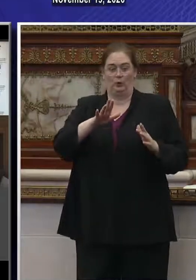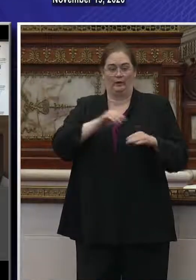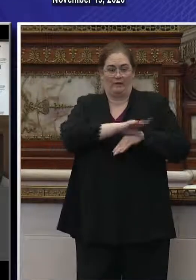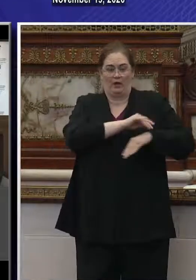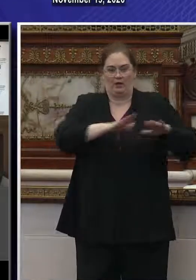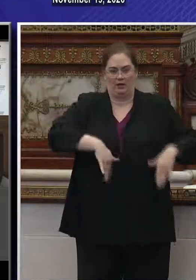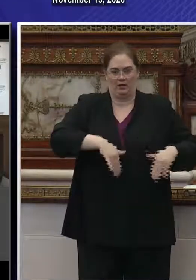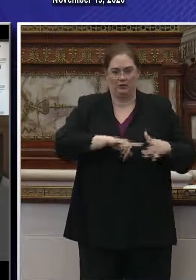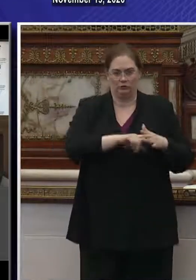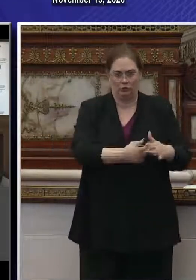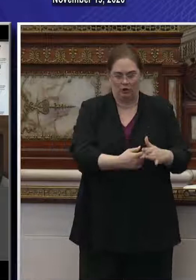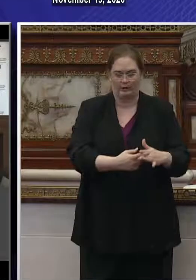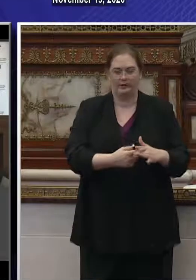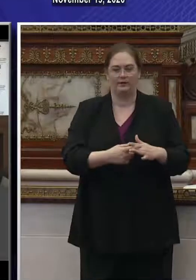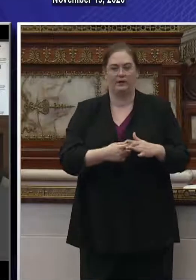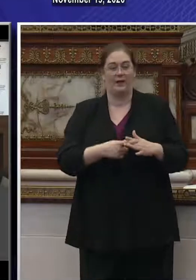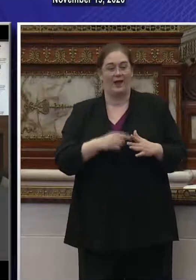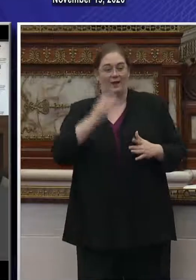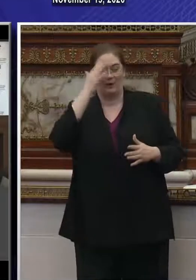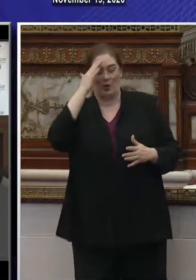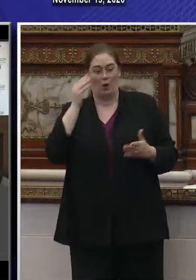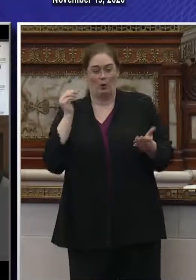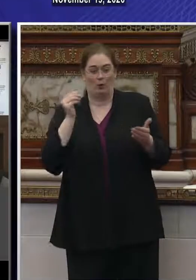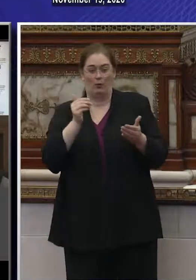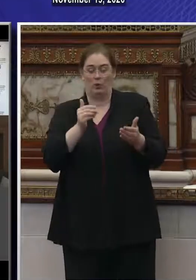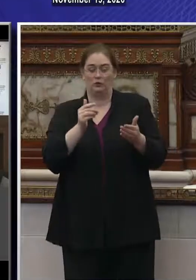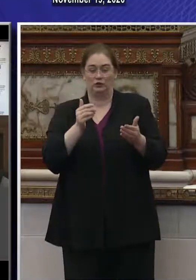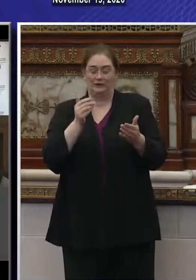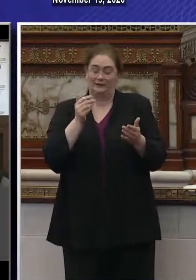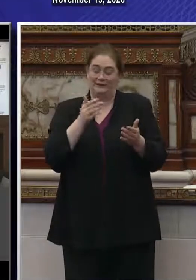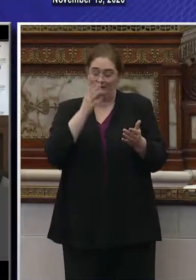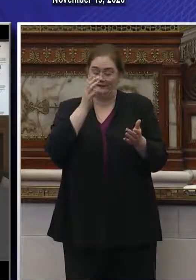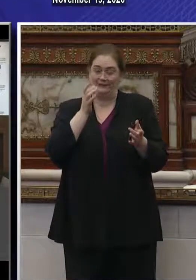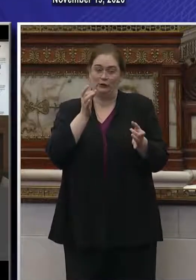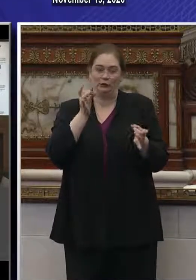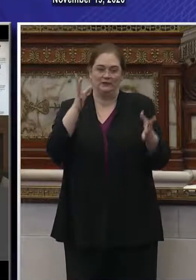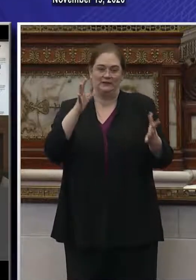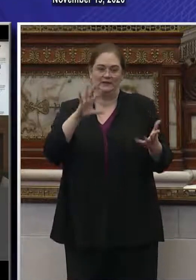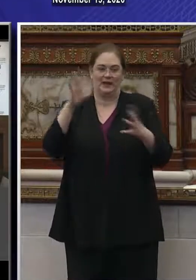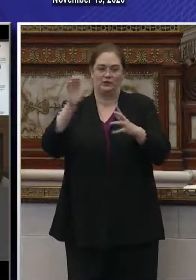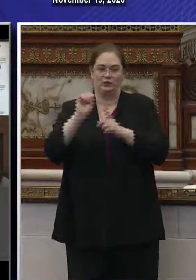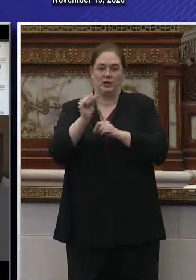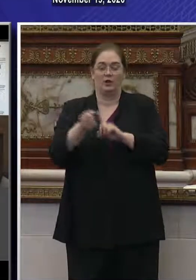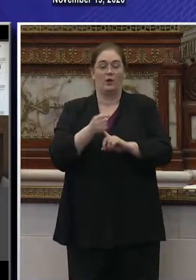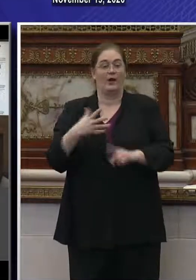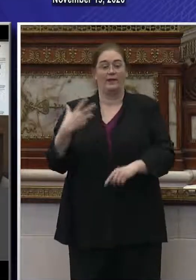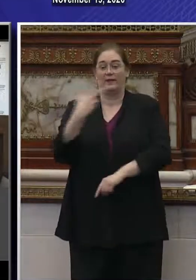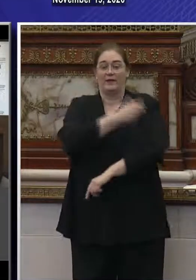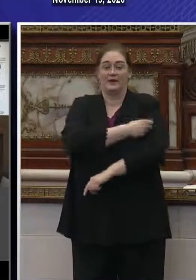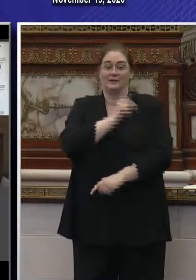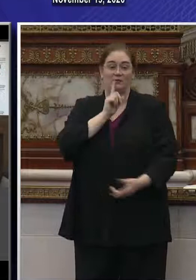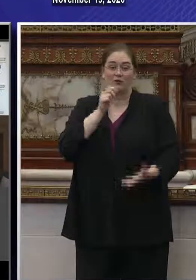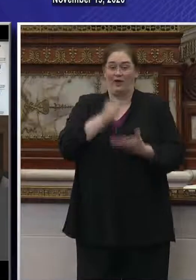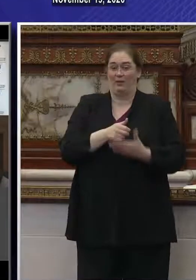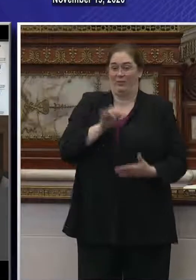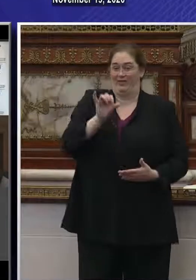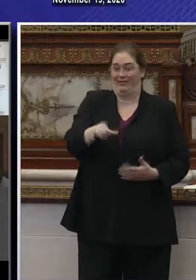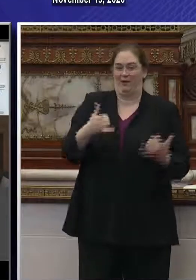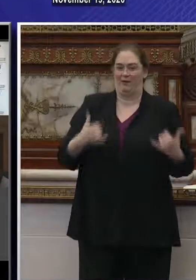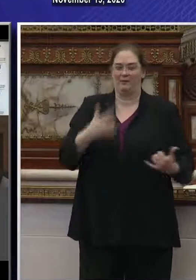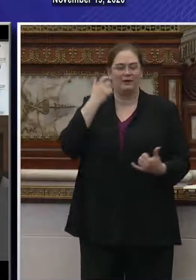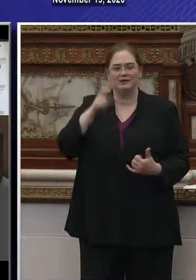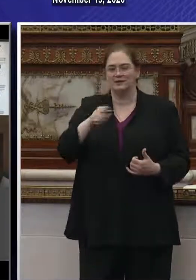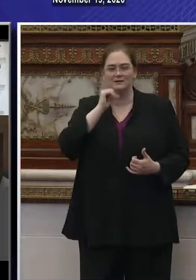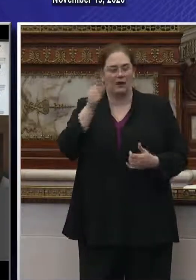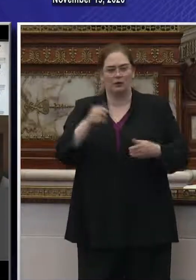know, we are approaching a near disaster scenario, and a vaccine is not going to help out with that because it's